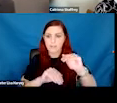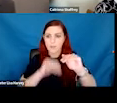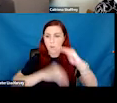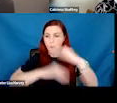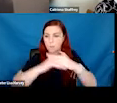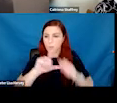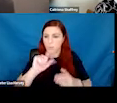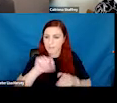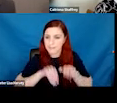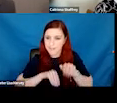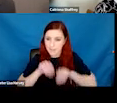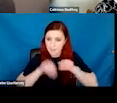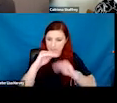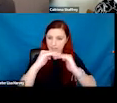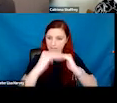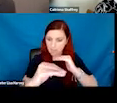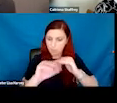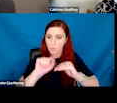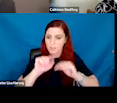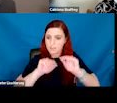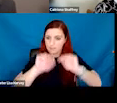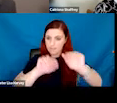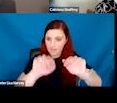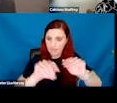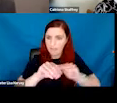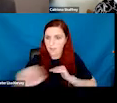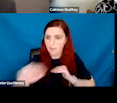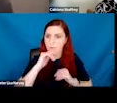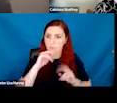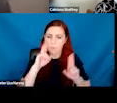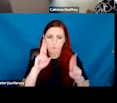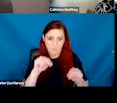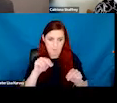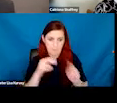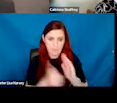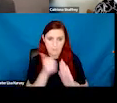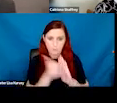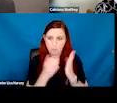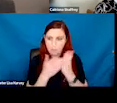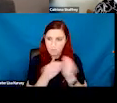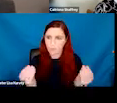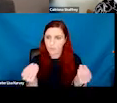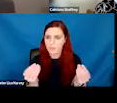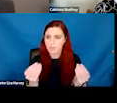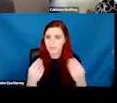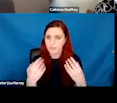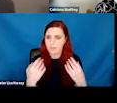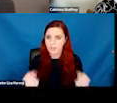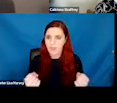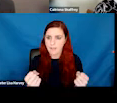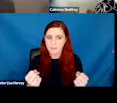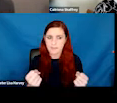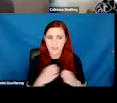rises, which could give to a construction solution that has landings at every